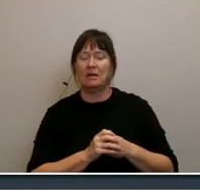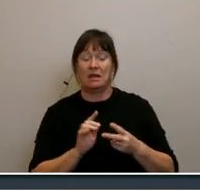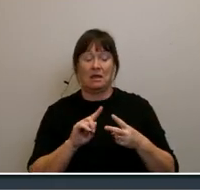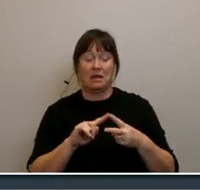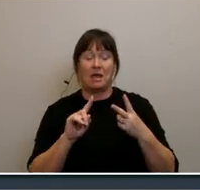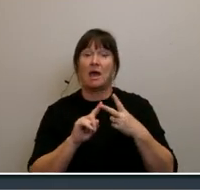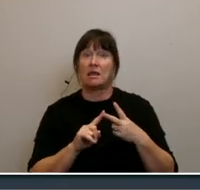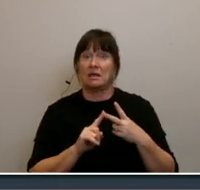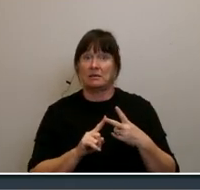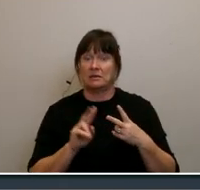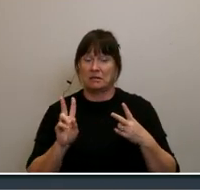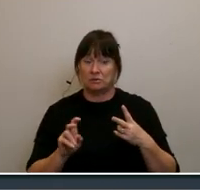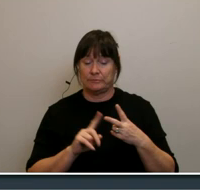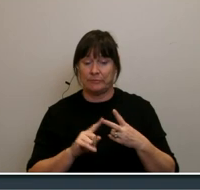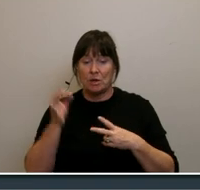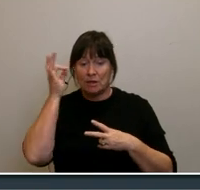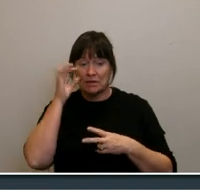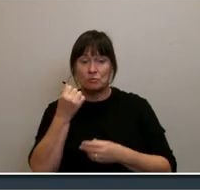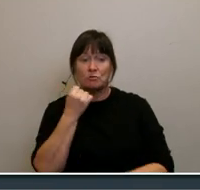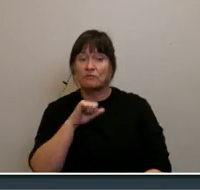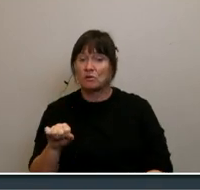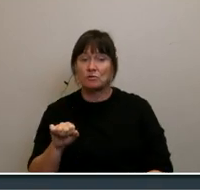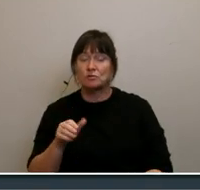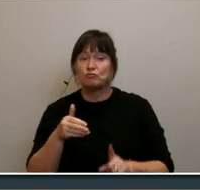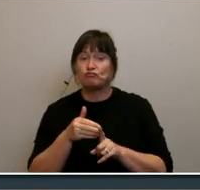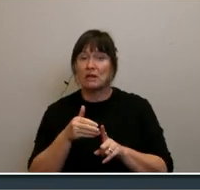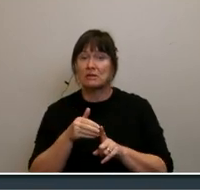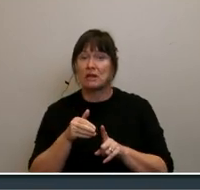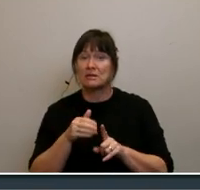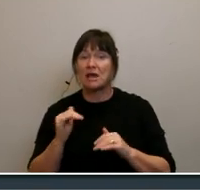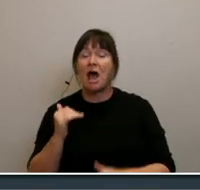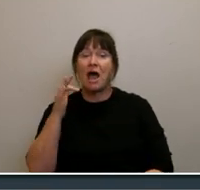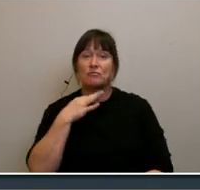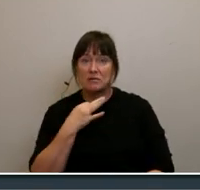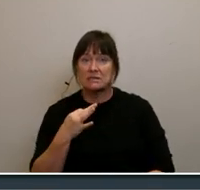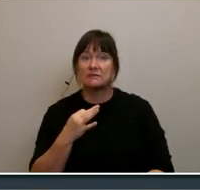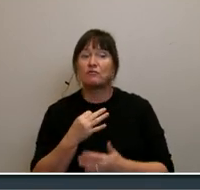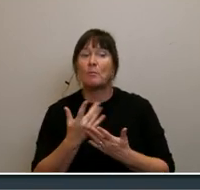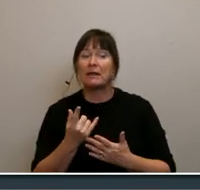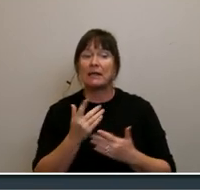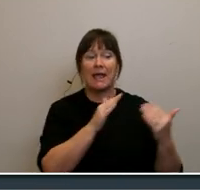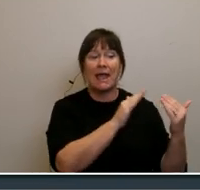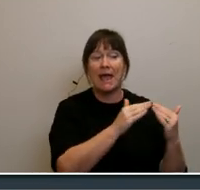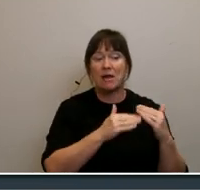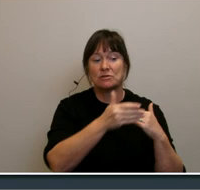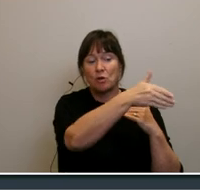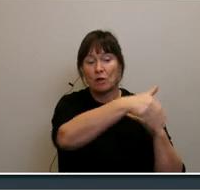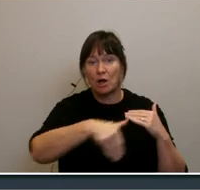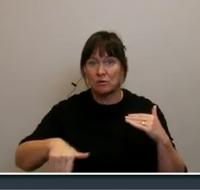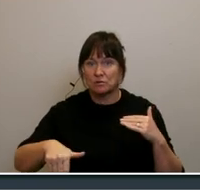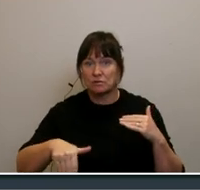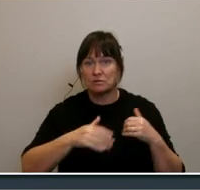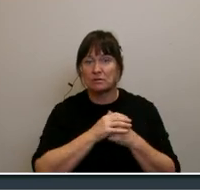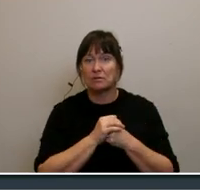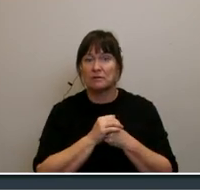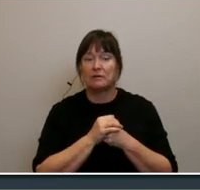Second issue that I have is the council's refused to recognise the unacceptable high risks for many coastal properties and major